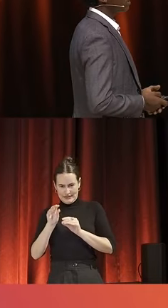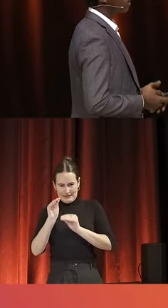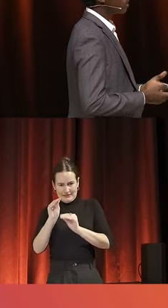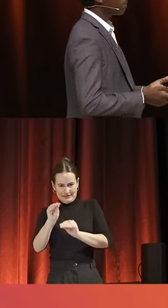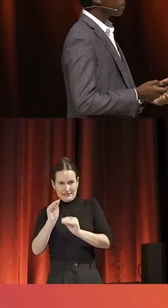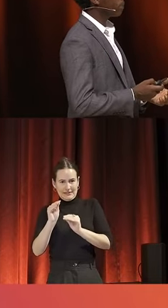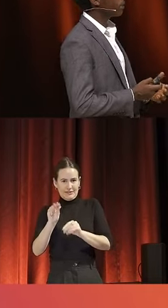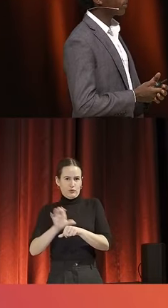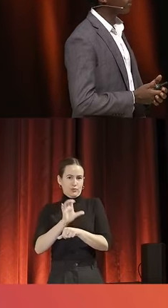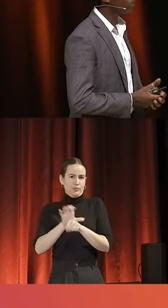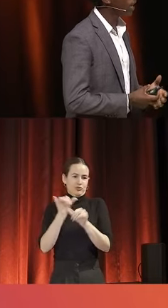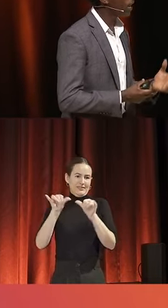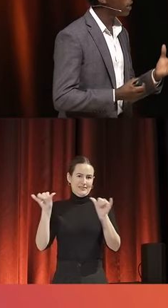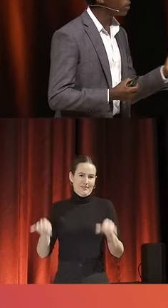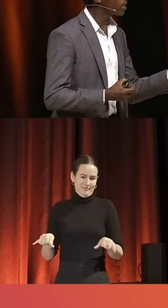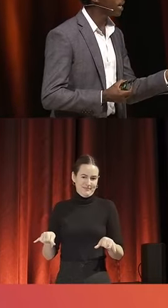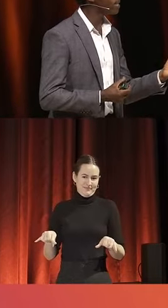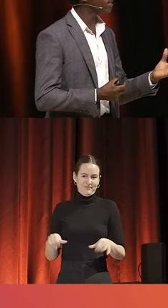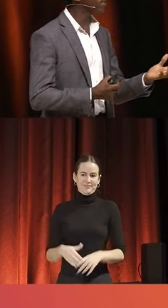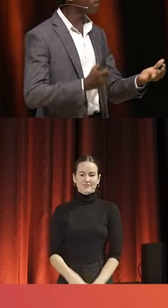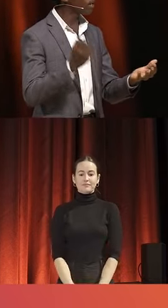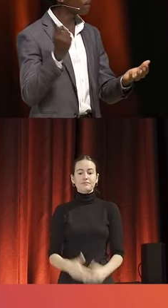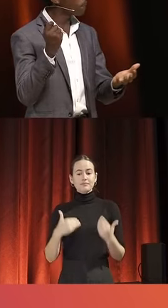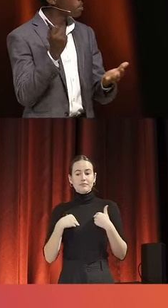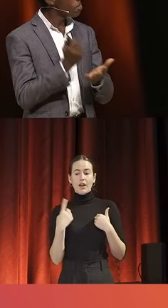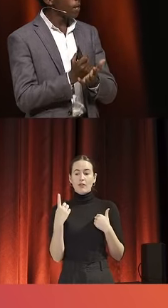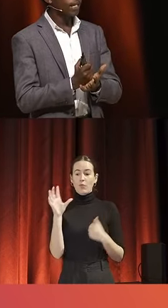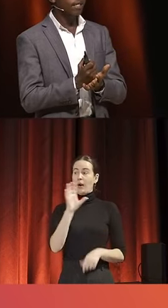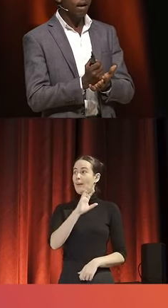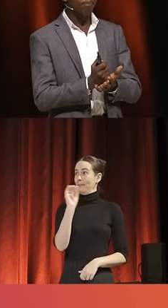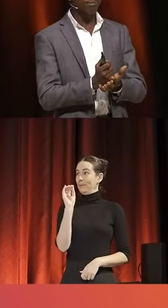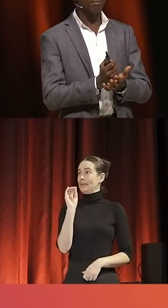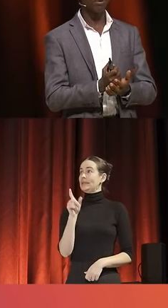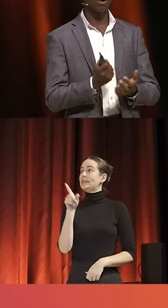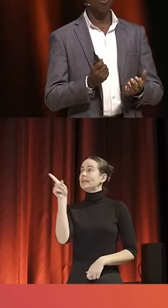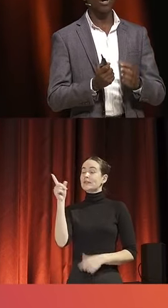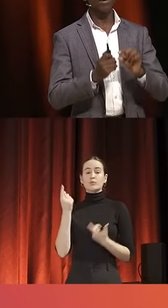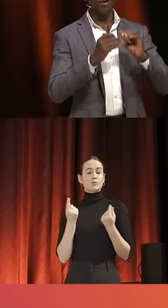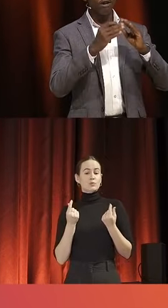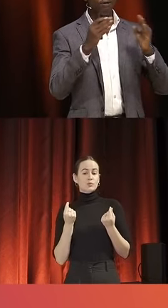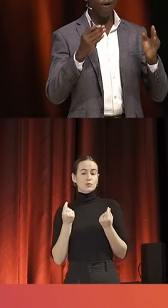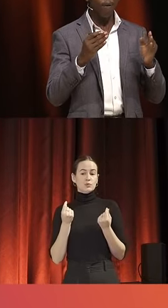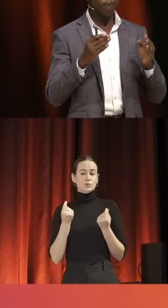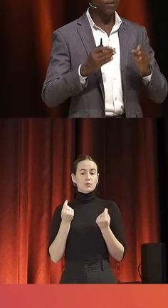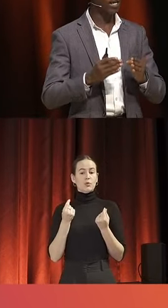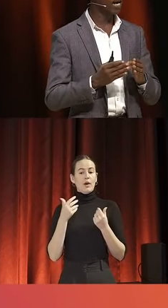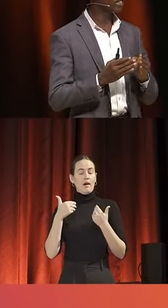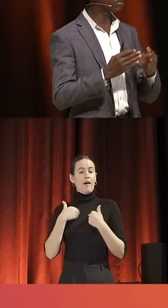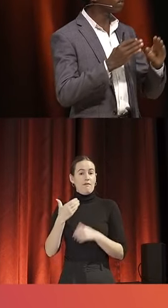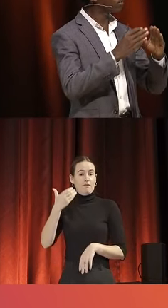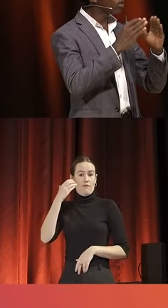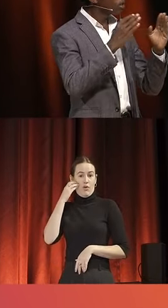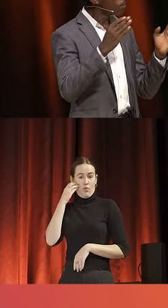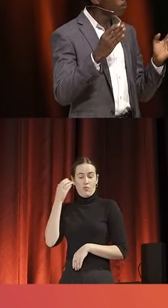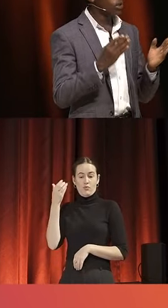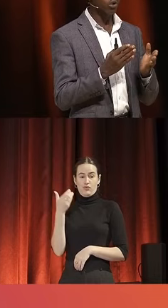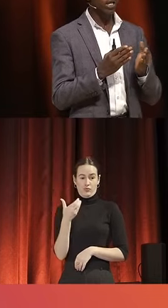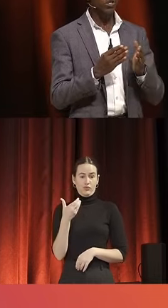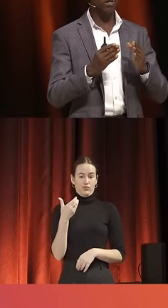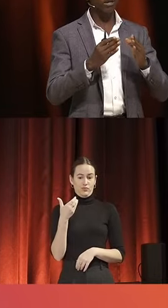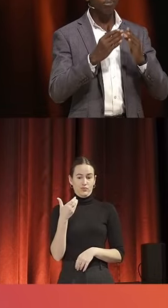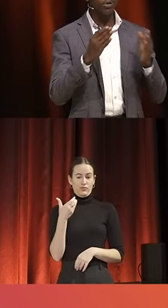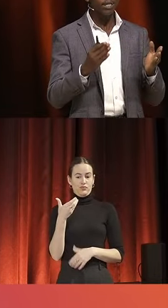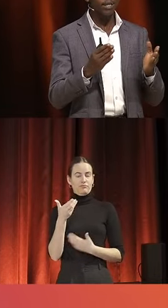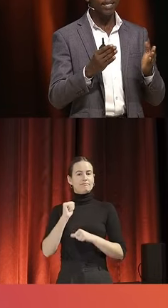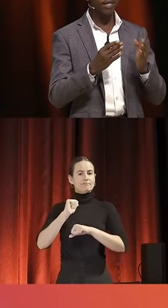company called PaperMR utilizes a stamp where a form that has been